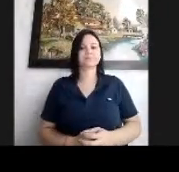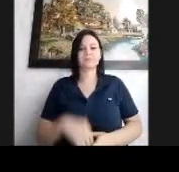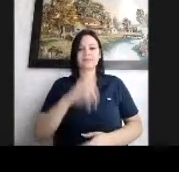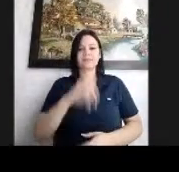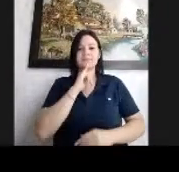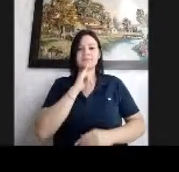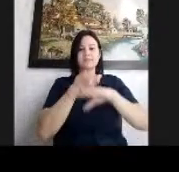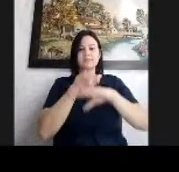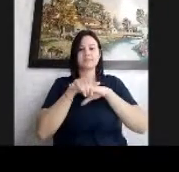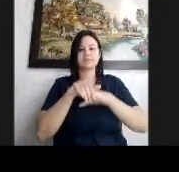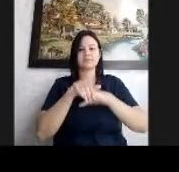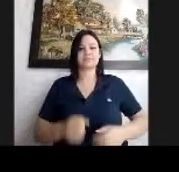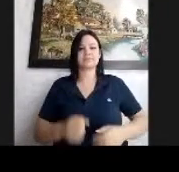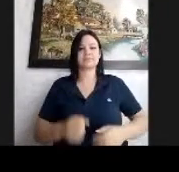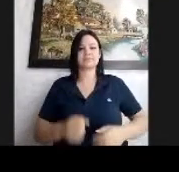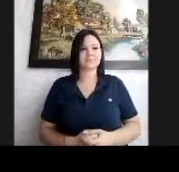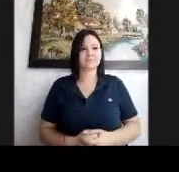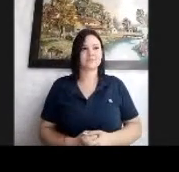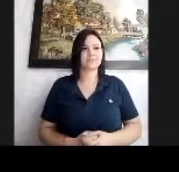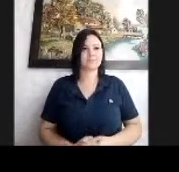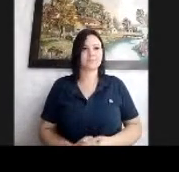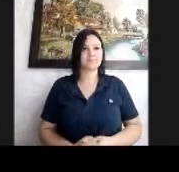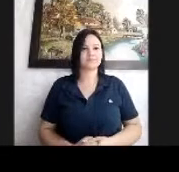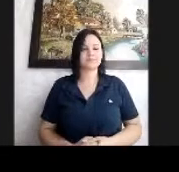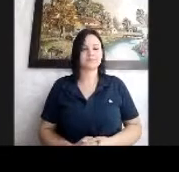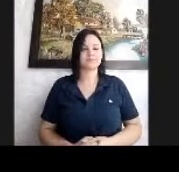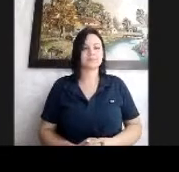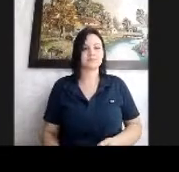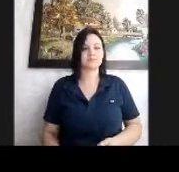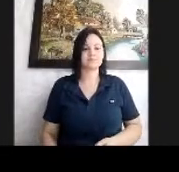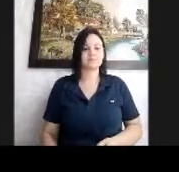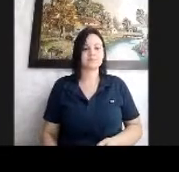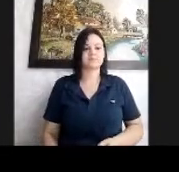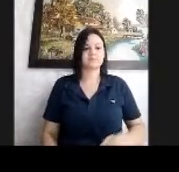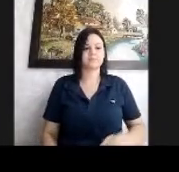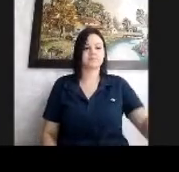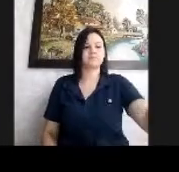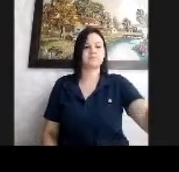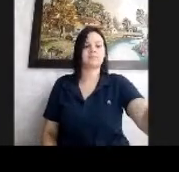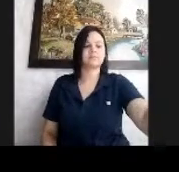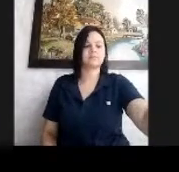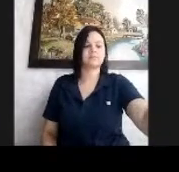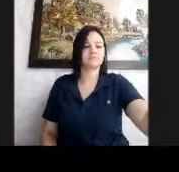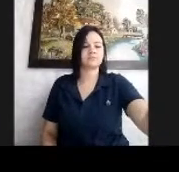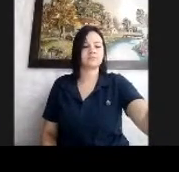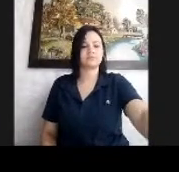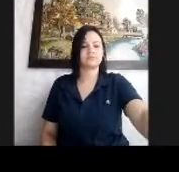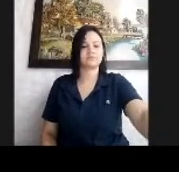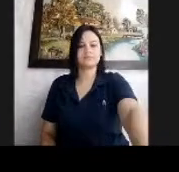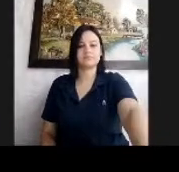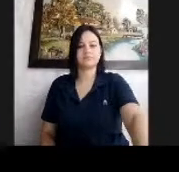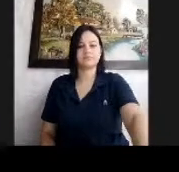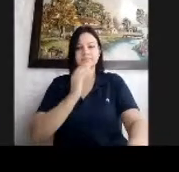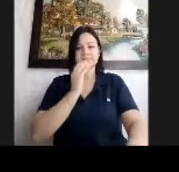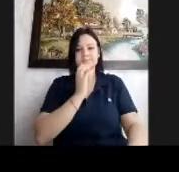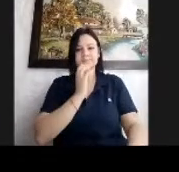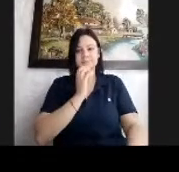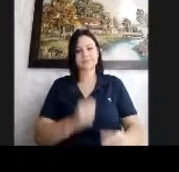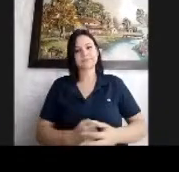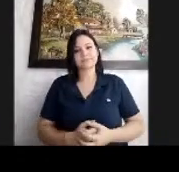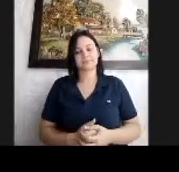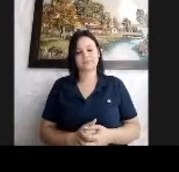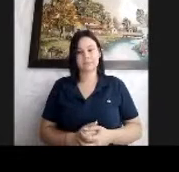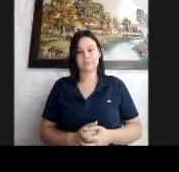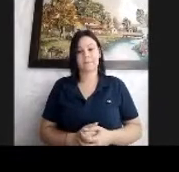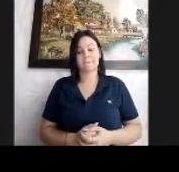in the welcoming of our differences. Dice que todo esto al final se convertirá